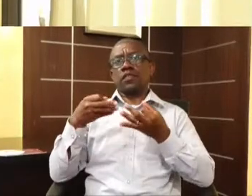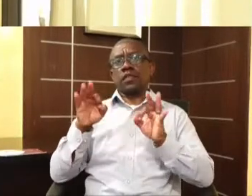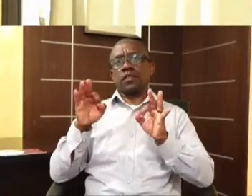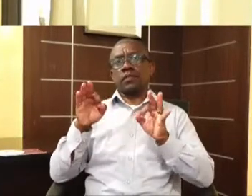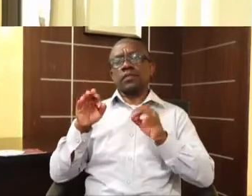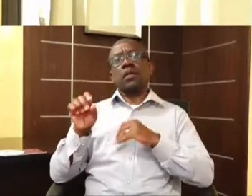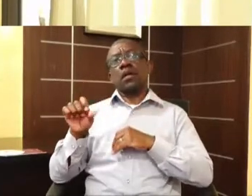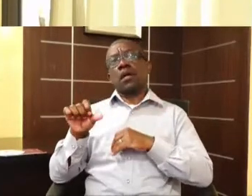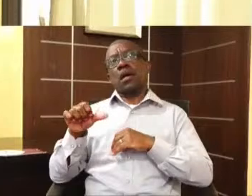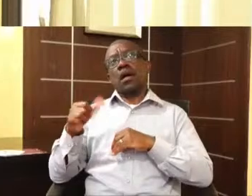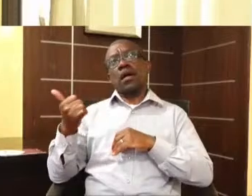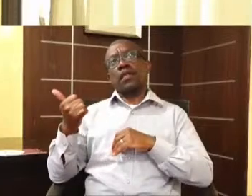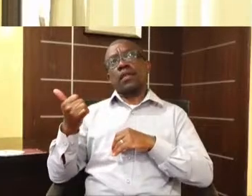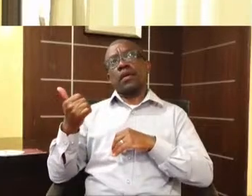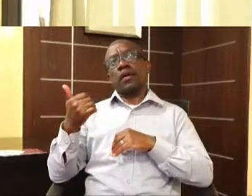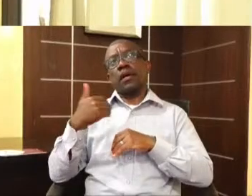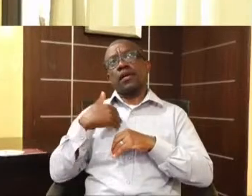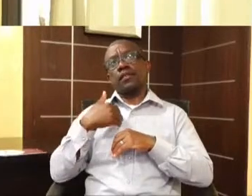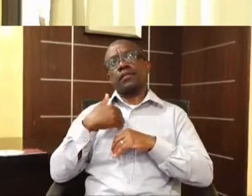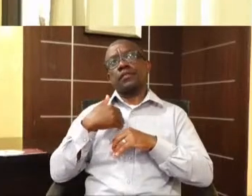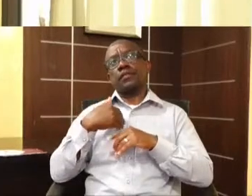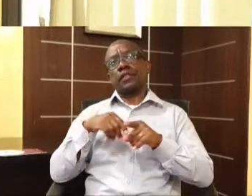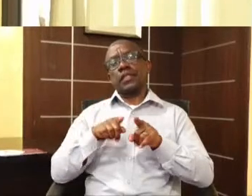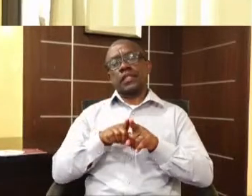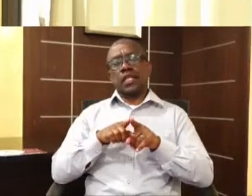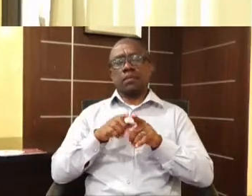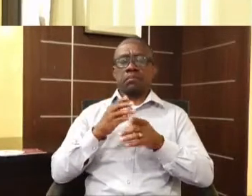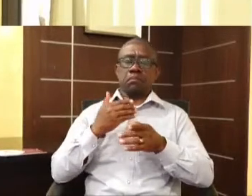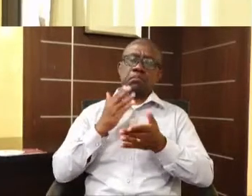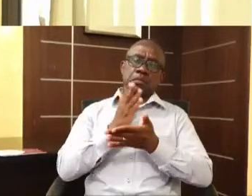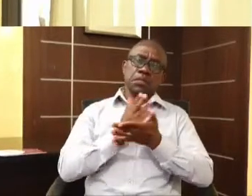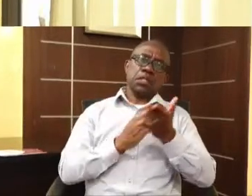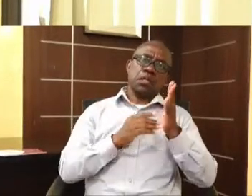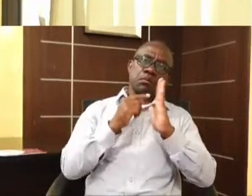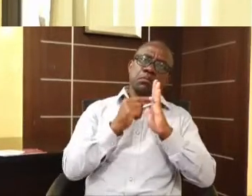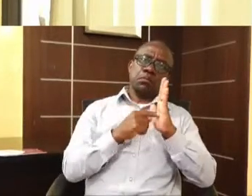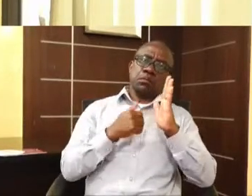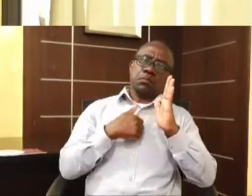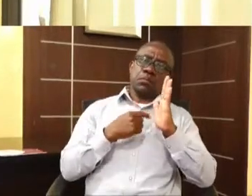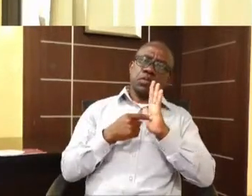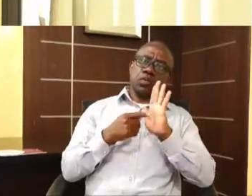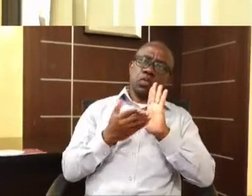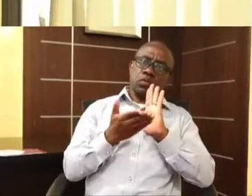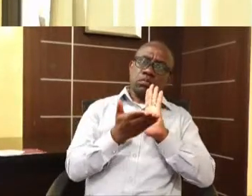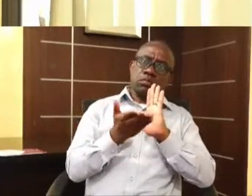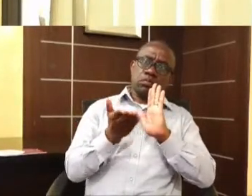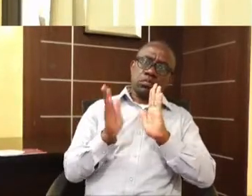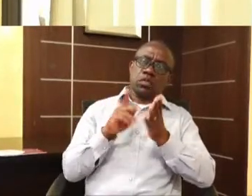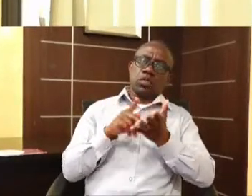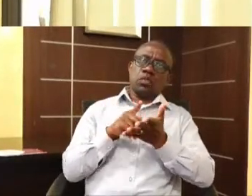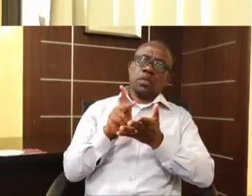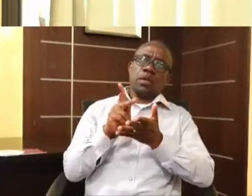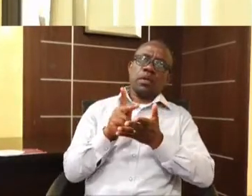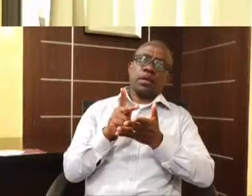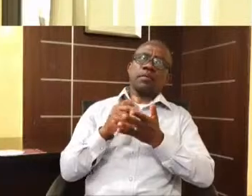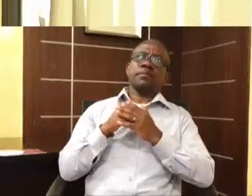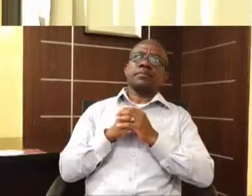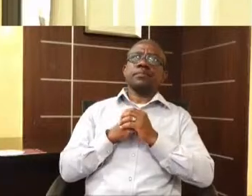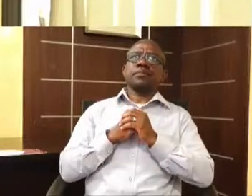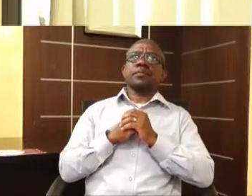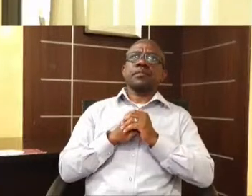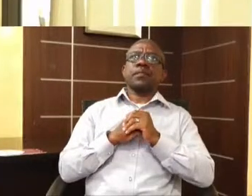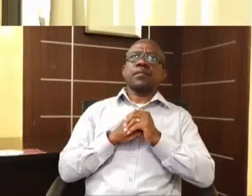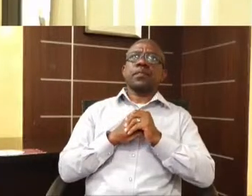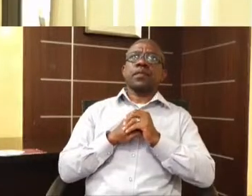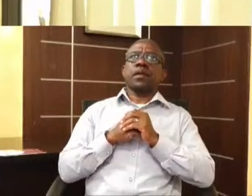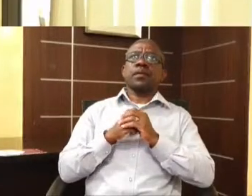that, including some that I highlighted, are on subscription basis. But then